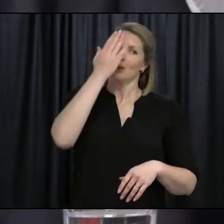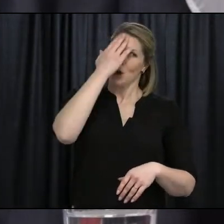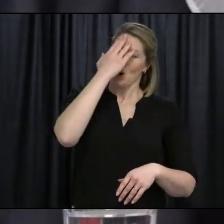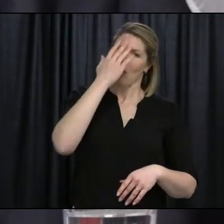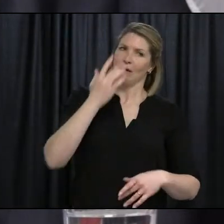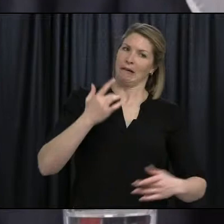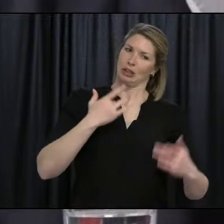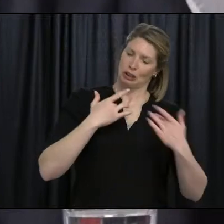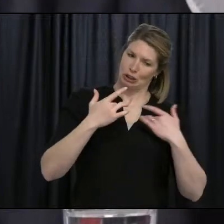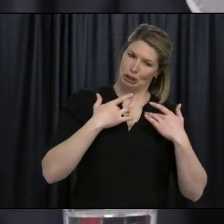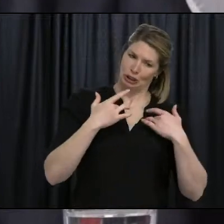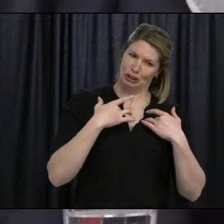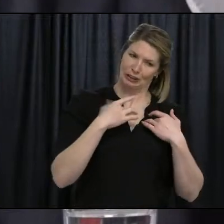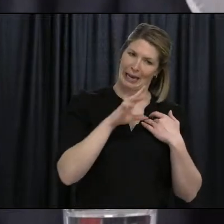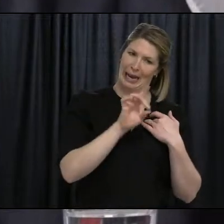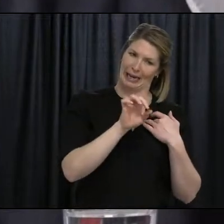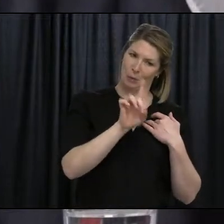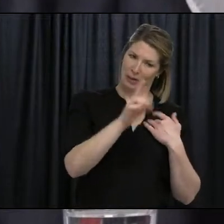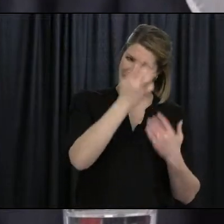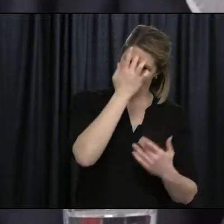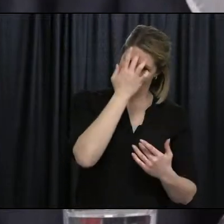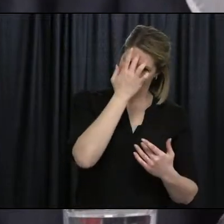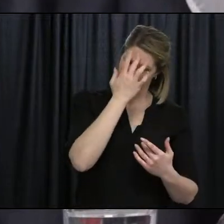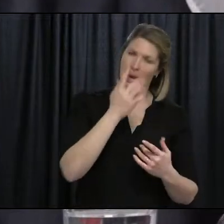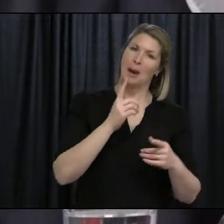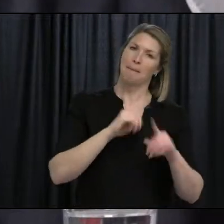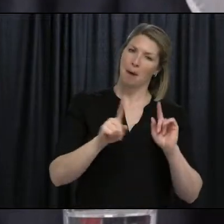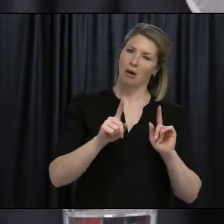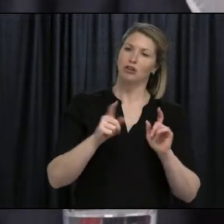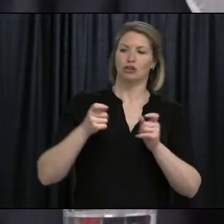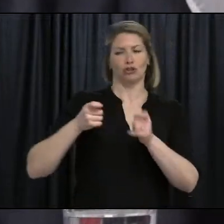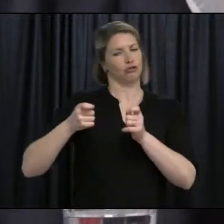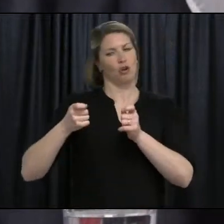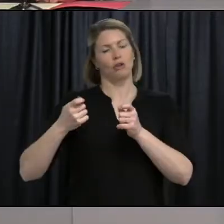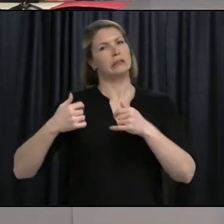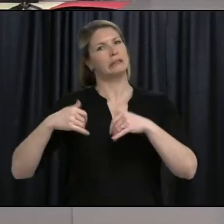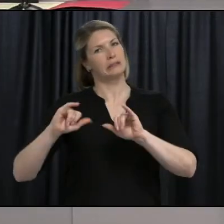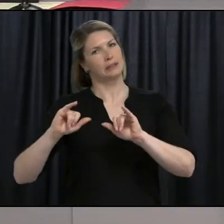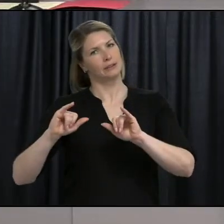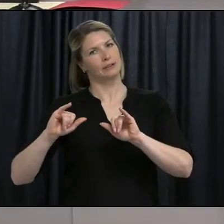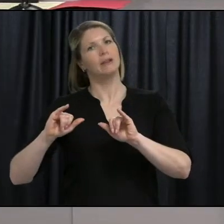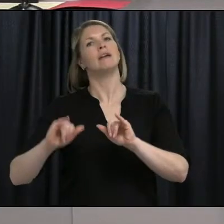week, nurses, and I wish you well, and thank you very much, Premier.